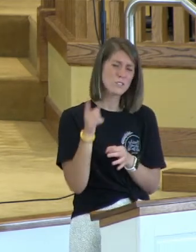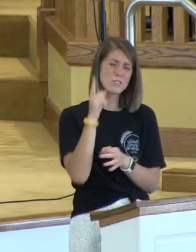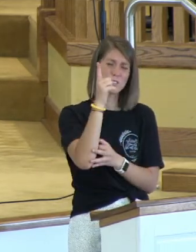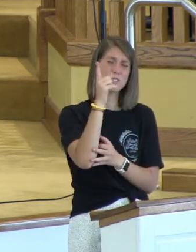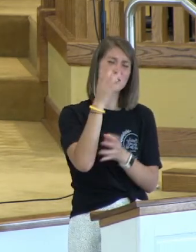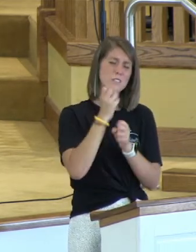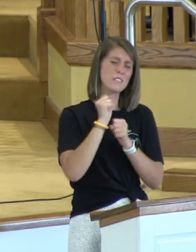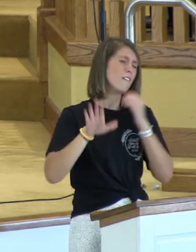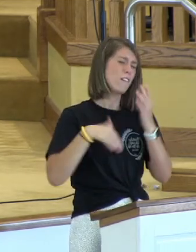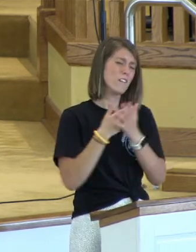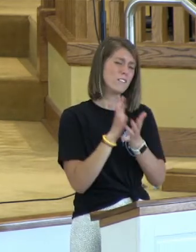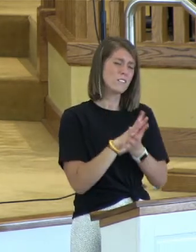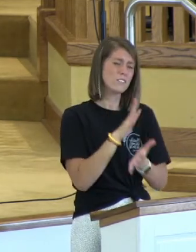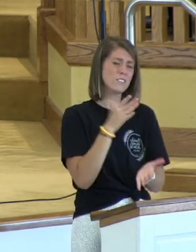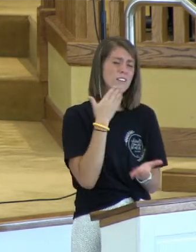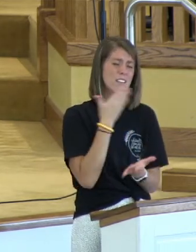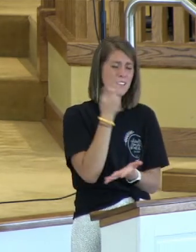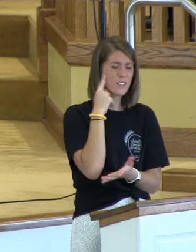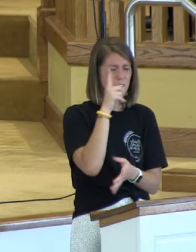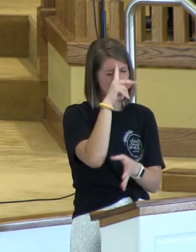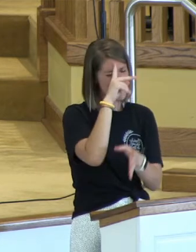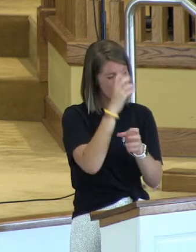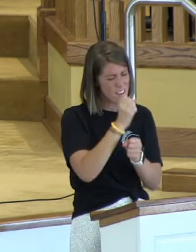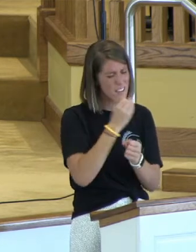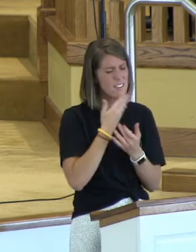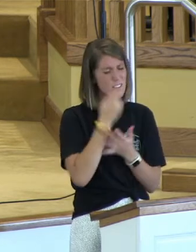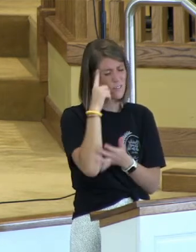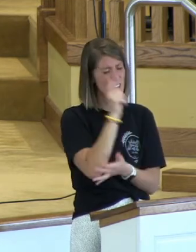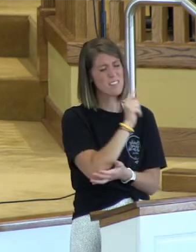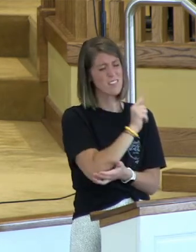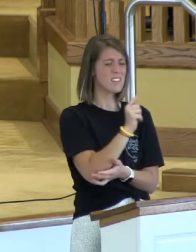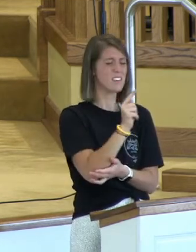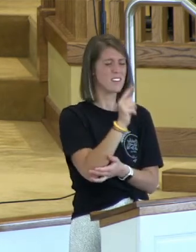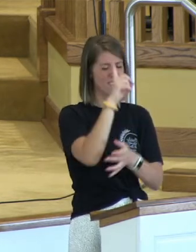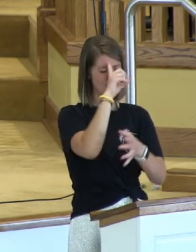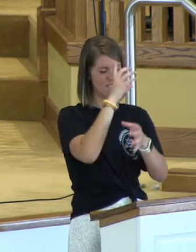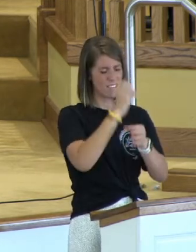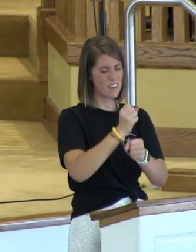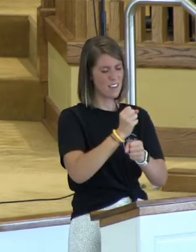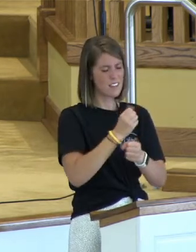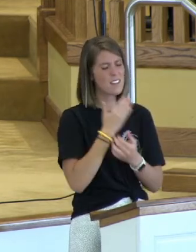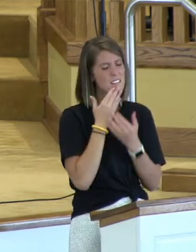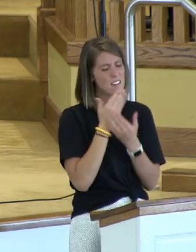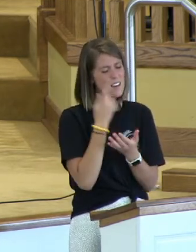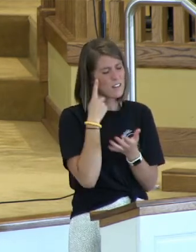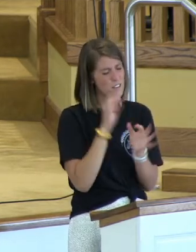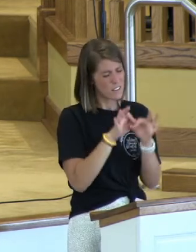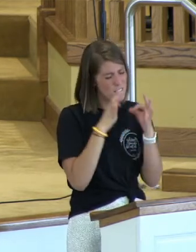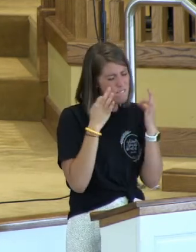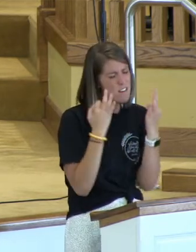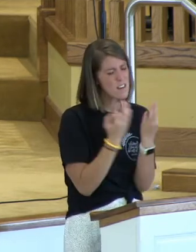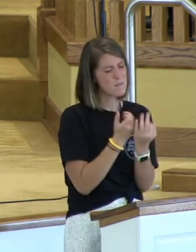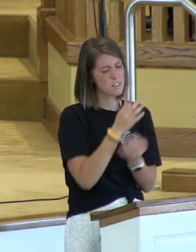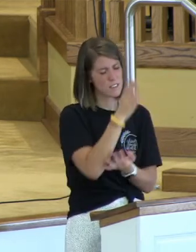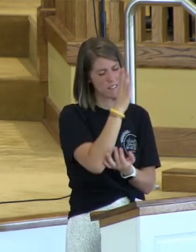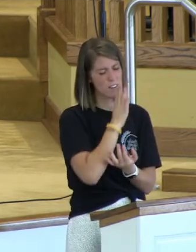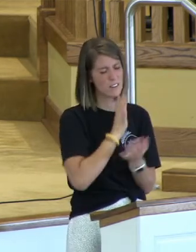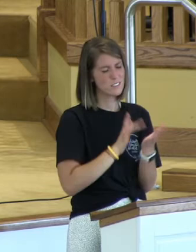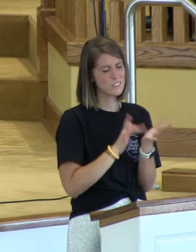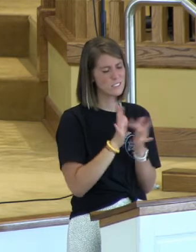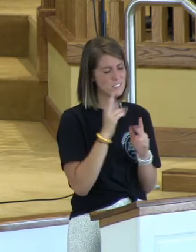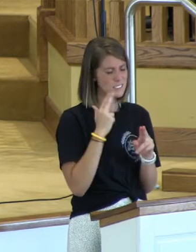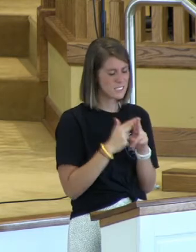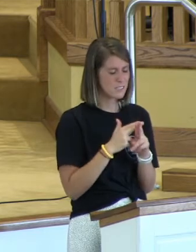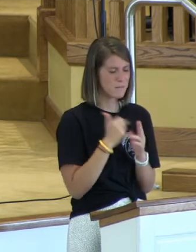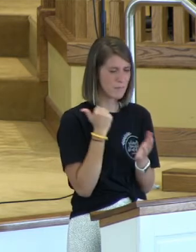glorified. Thank you for faith. Thank you for the faith. And thank you, Lord, for the family of God. In Jesus'